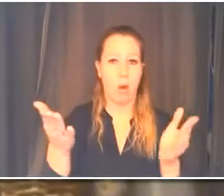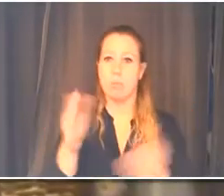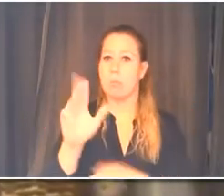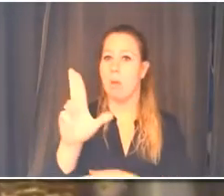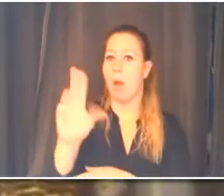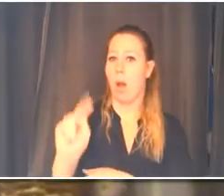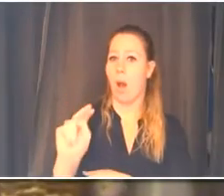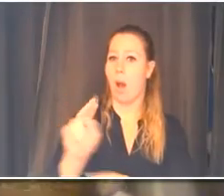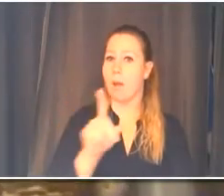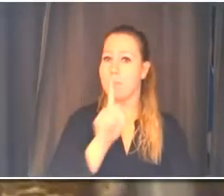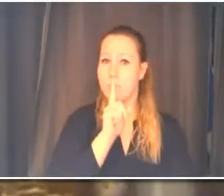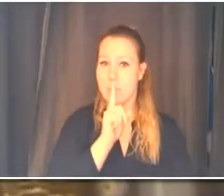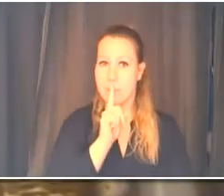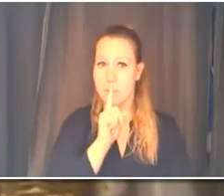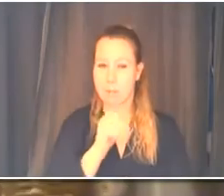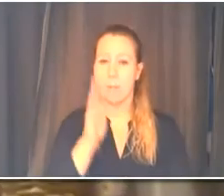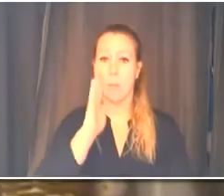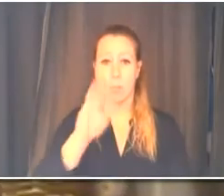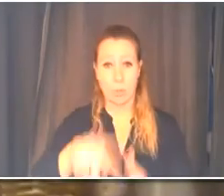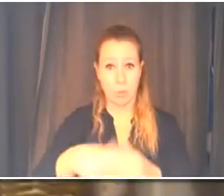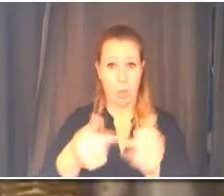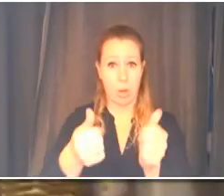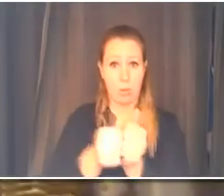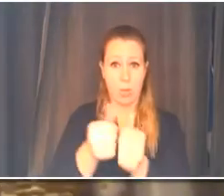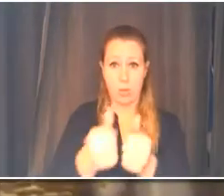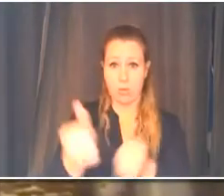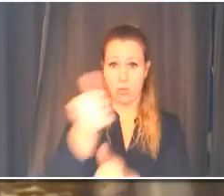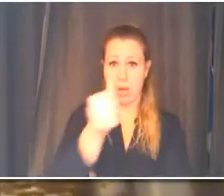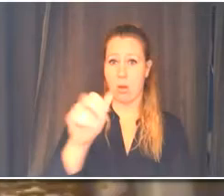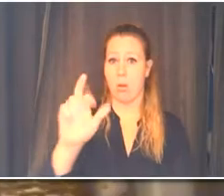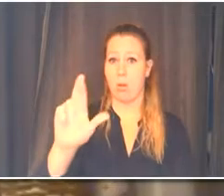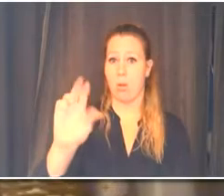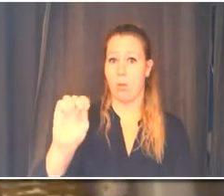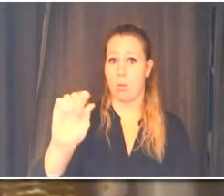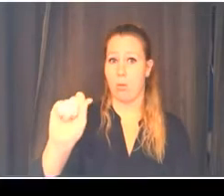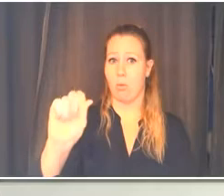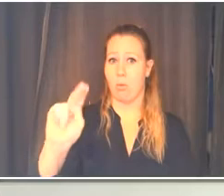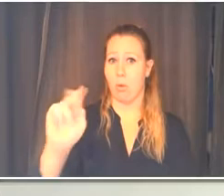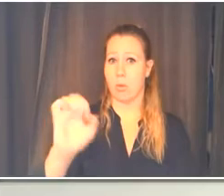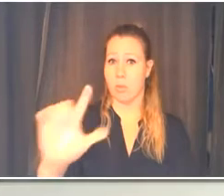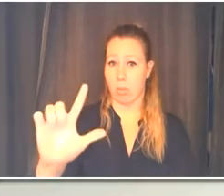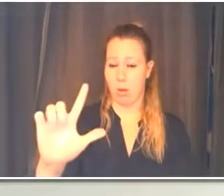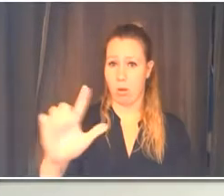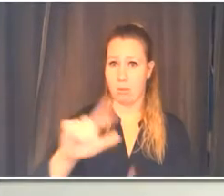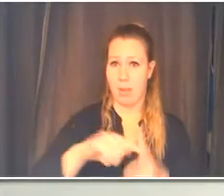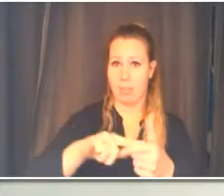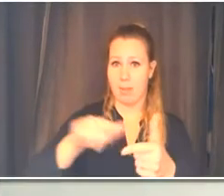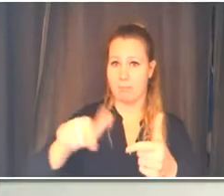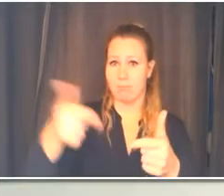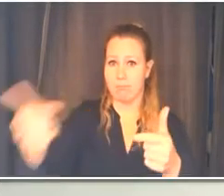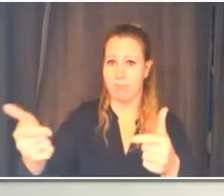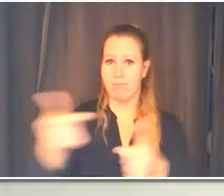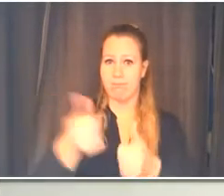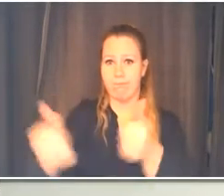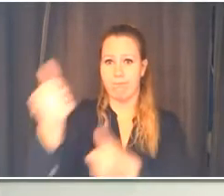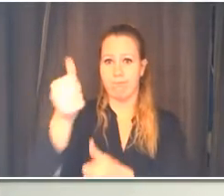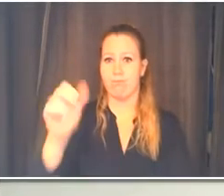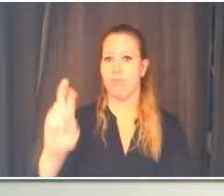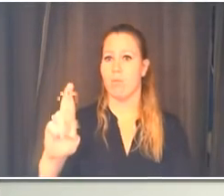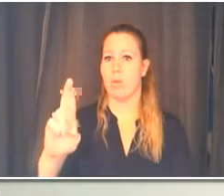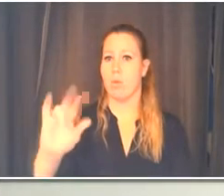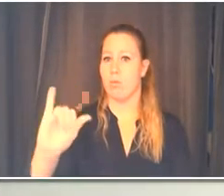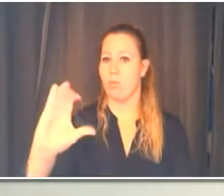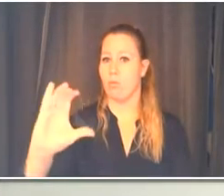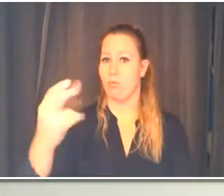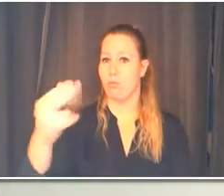or order that you raise your hands thank you speaker Johnson thank you uh Brenda I want to go to the MPD first and I want